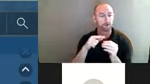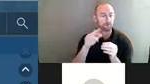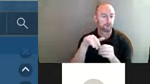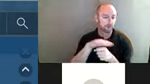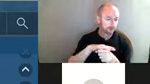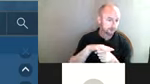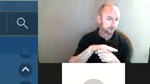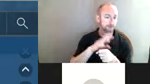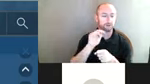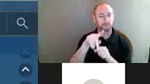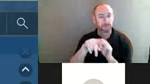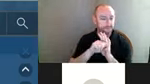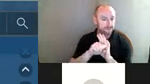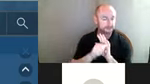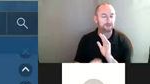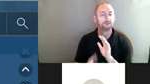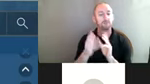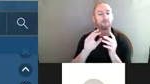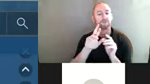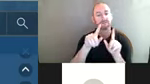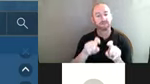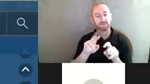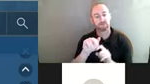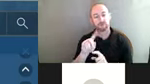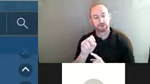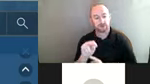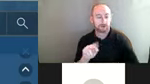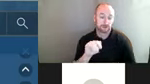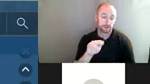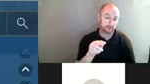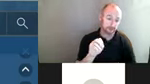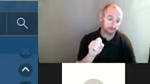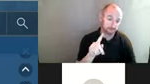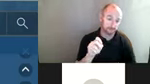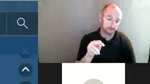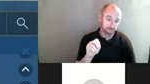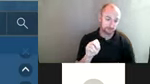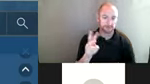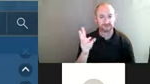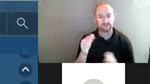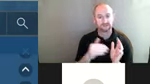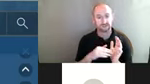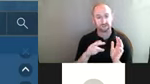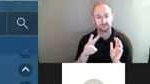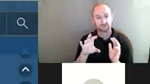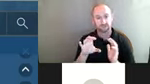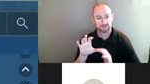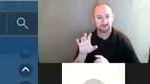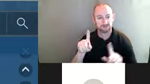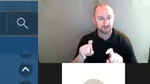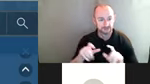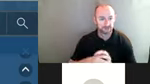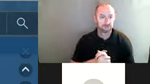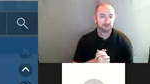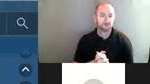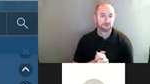on, its map symbol, the number of radon tests. So for example, St. Louis Limestone had 6,007 tests. The third quartile measurement is